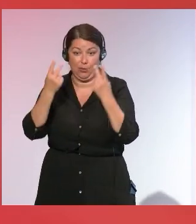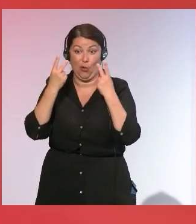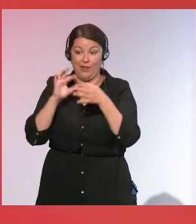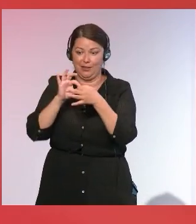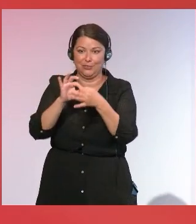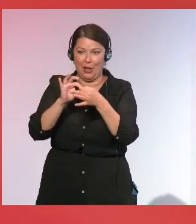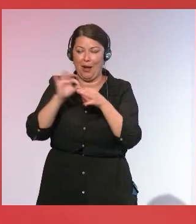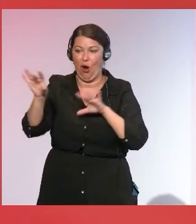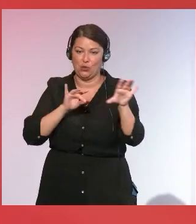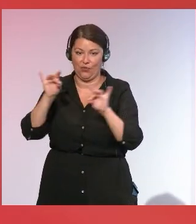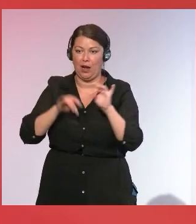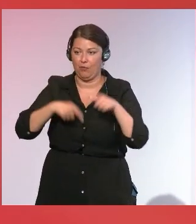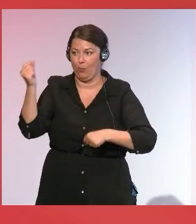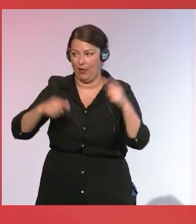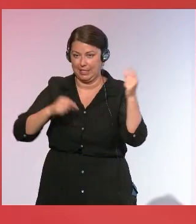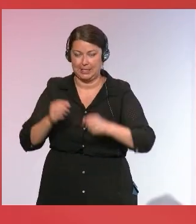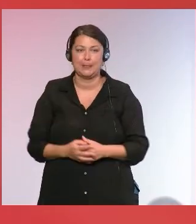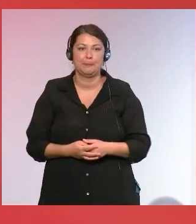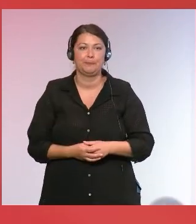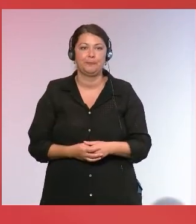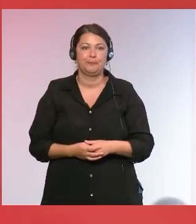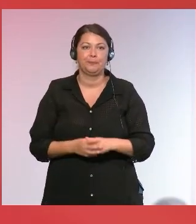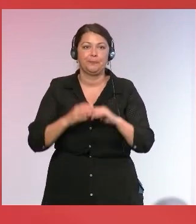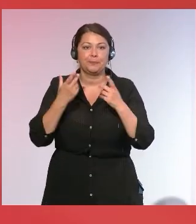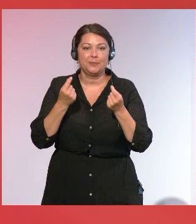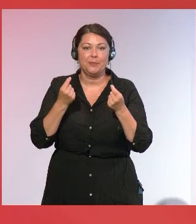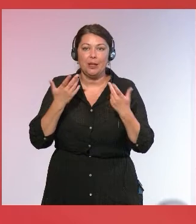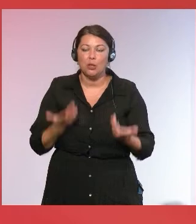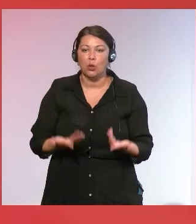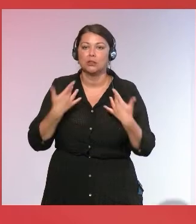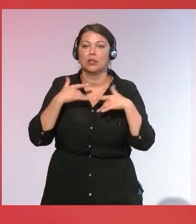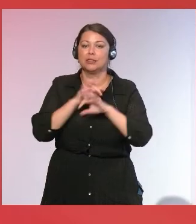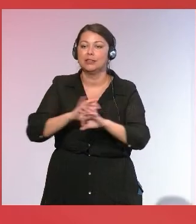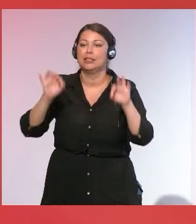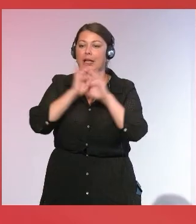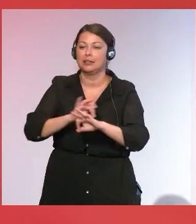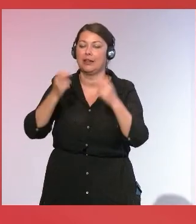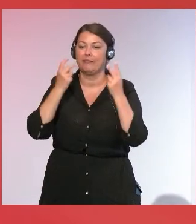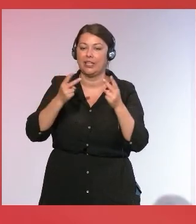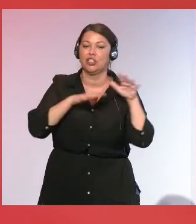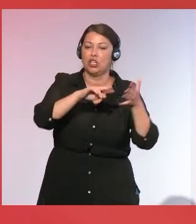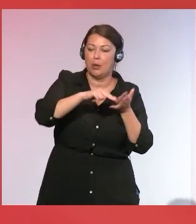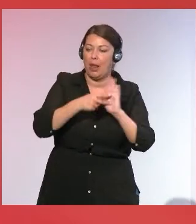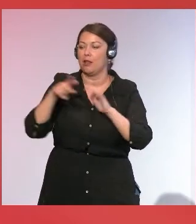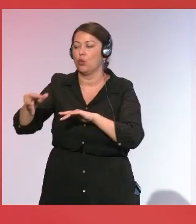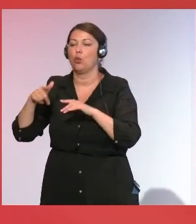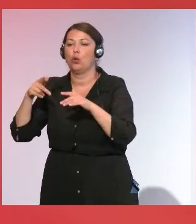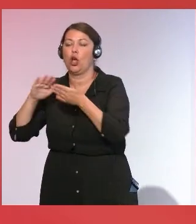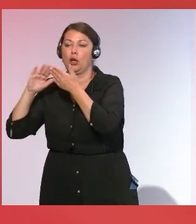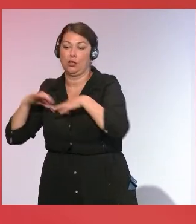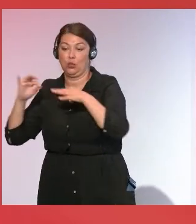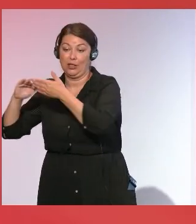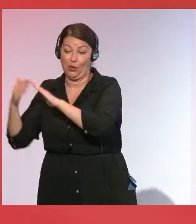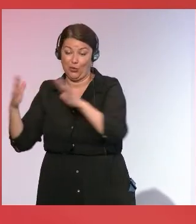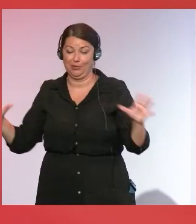mosquitoes. So an integrated approach is very important. We need different people from health on board, from vector-borne, from